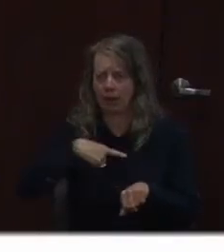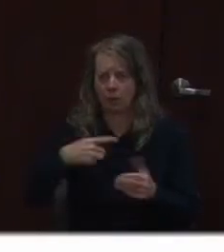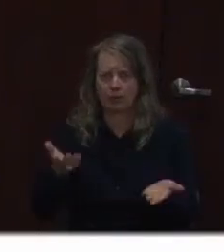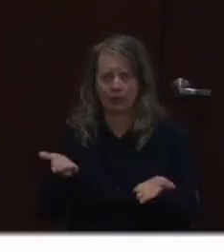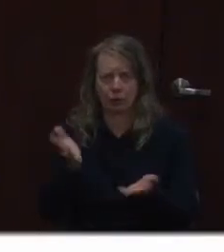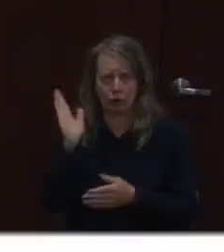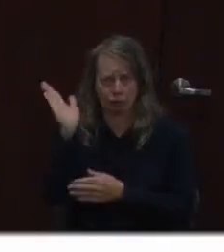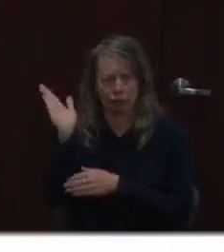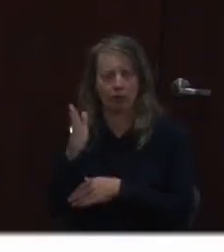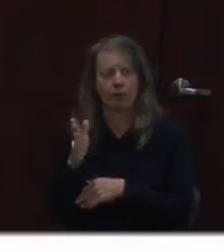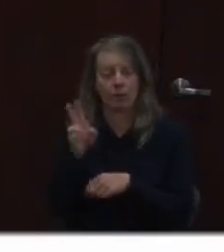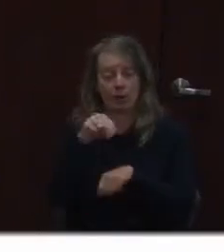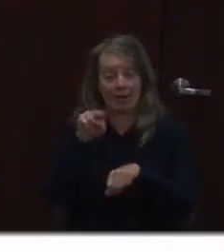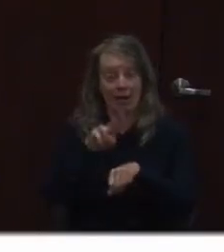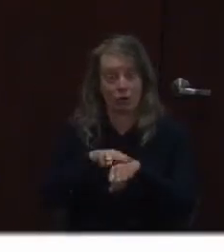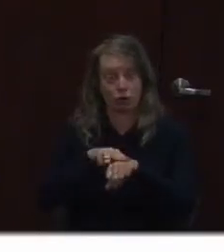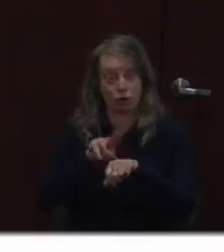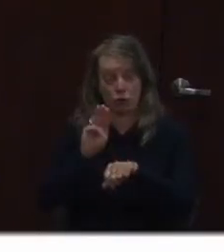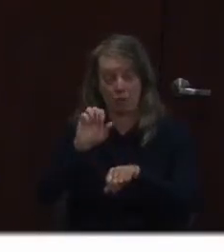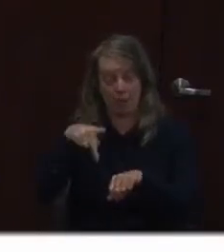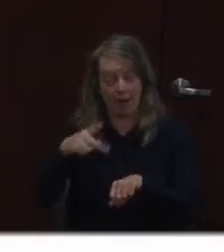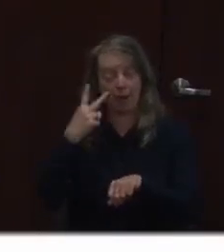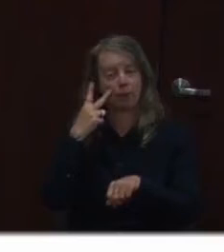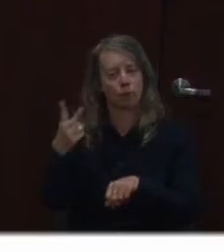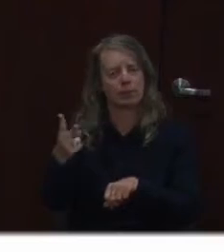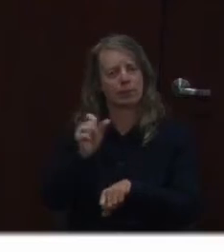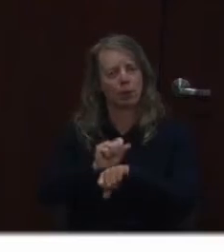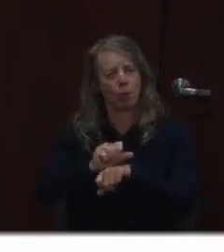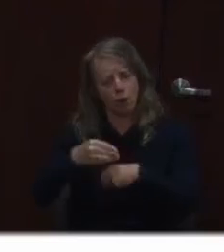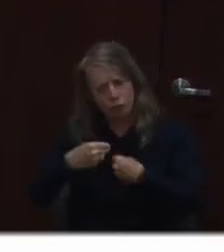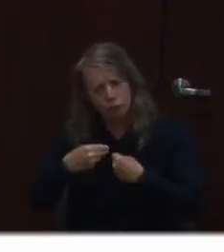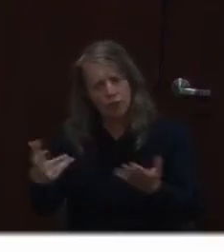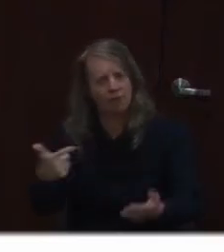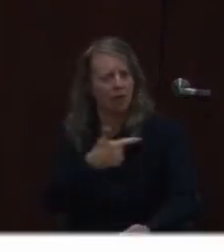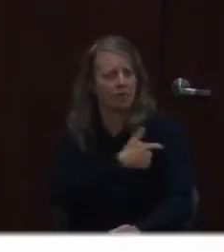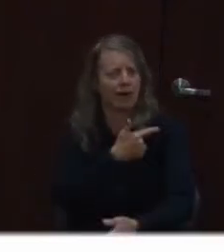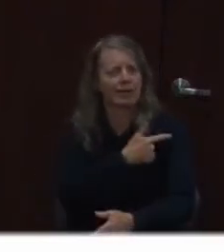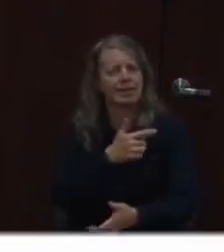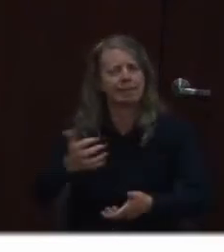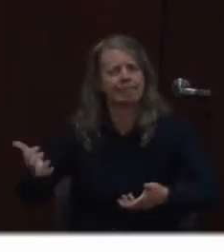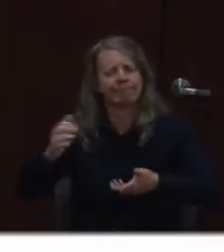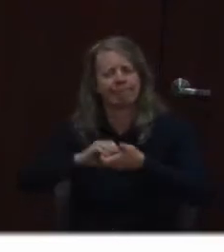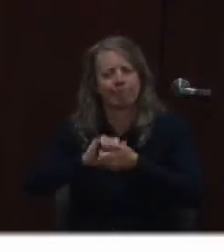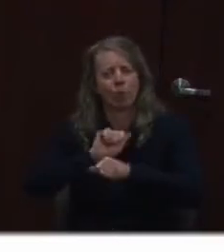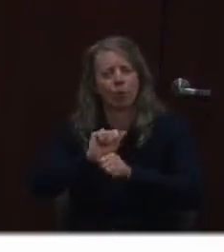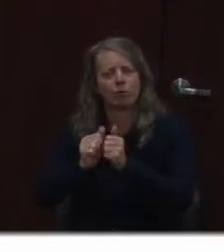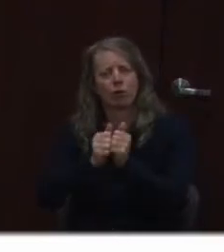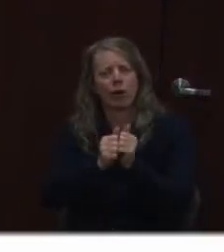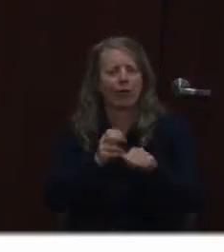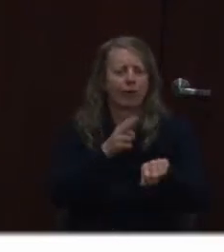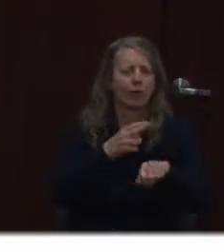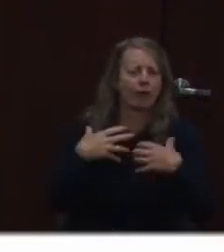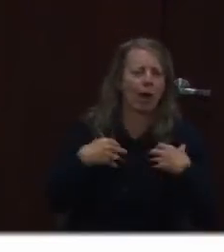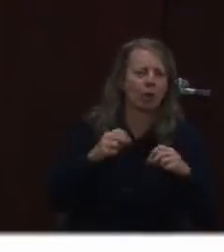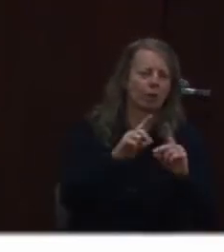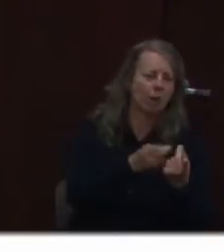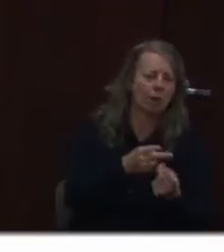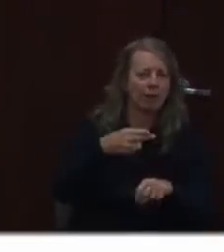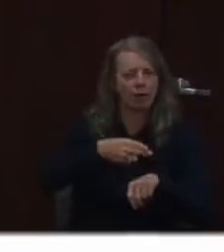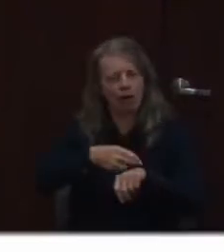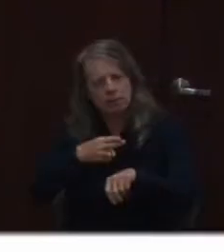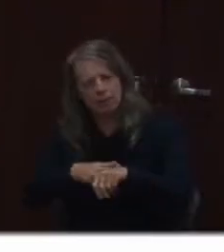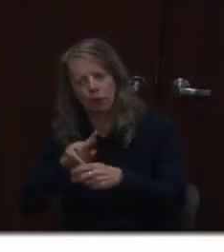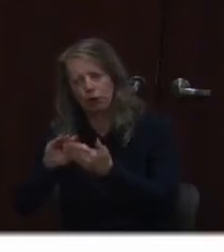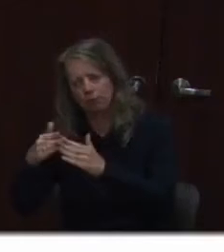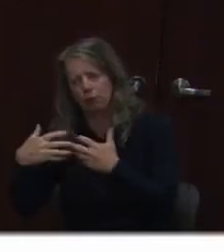that vaccine work. It's been a concerted and a collaborative effort between health departments and hospitals and community health centers and